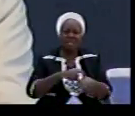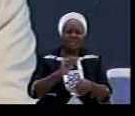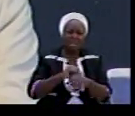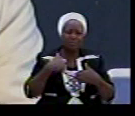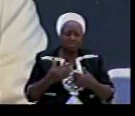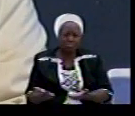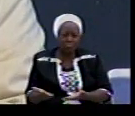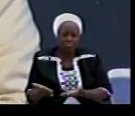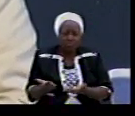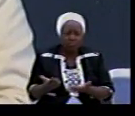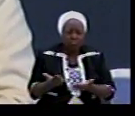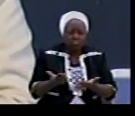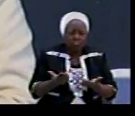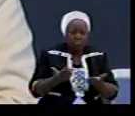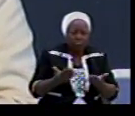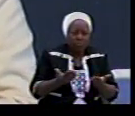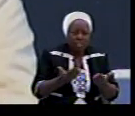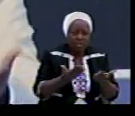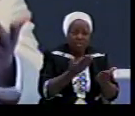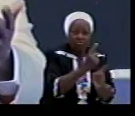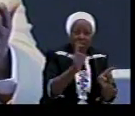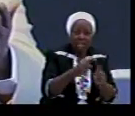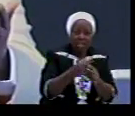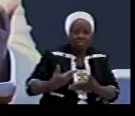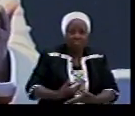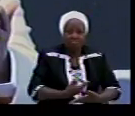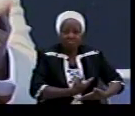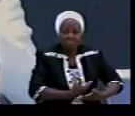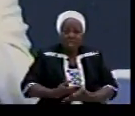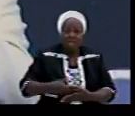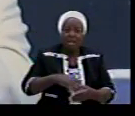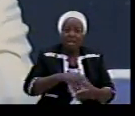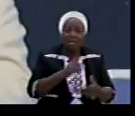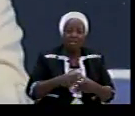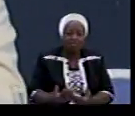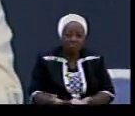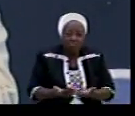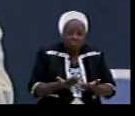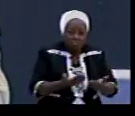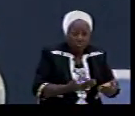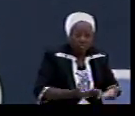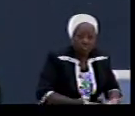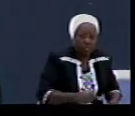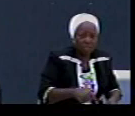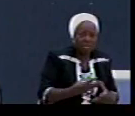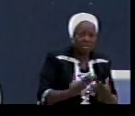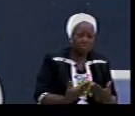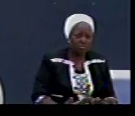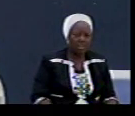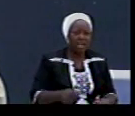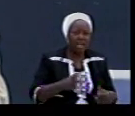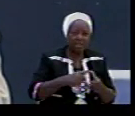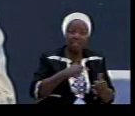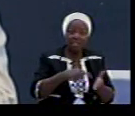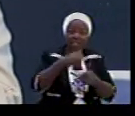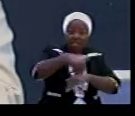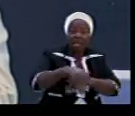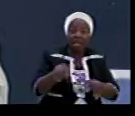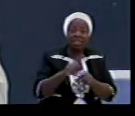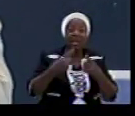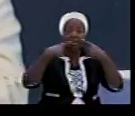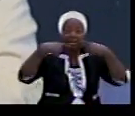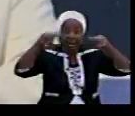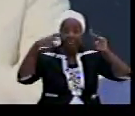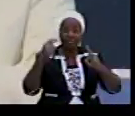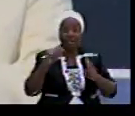put you down gently. Tonight, as I proclaim the name of Jesus upon